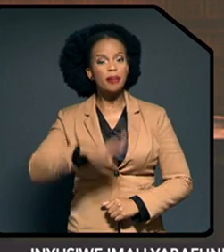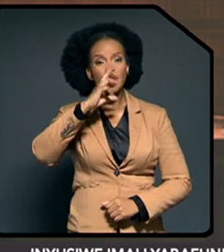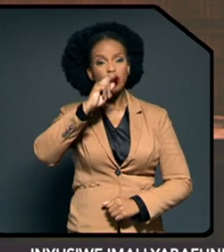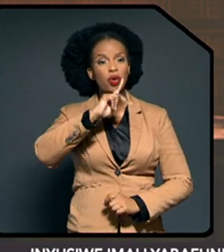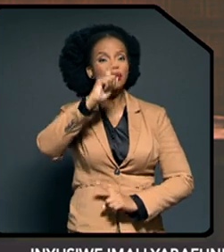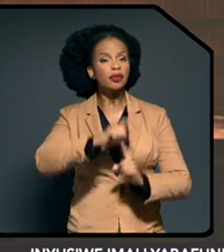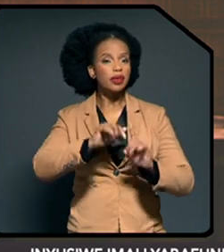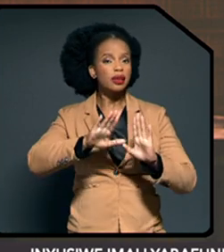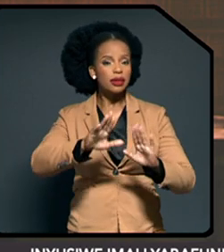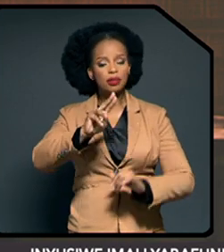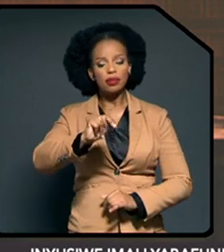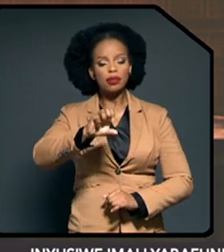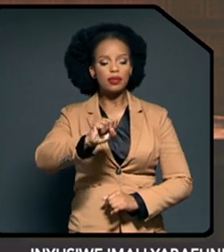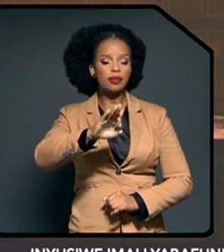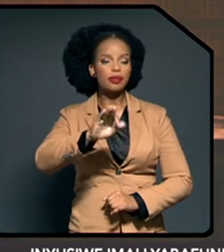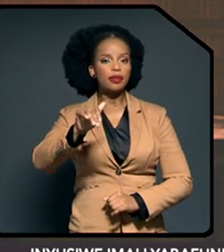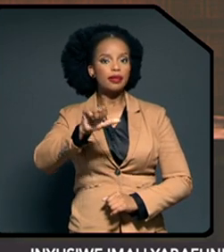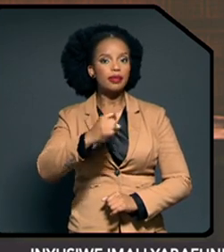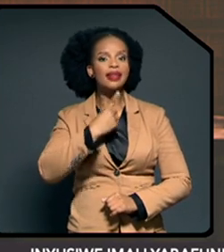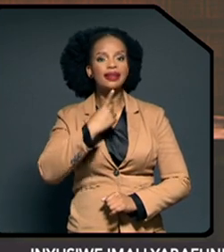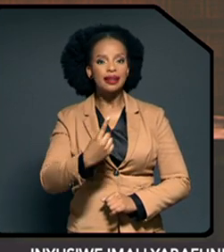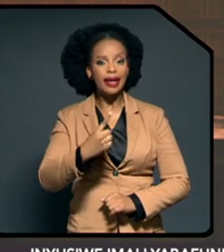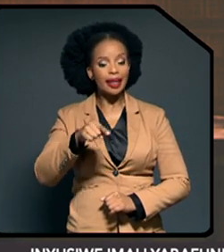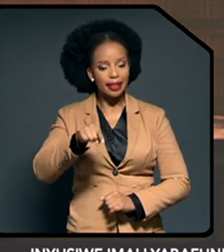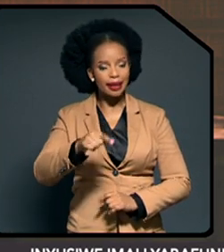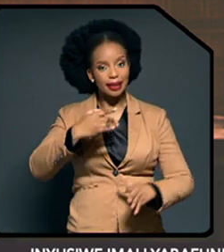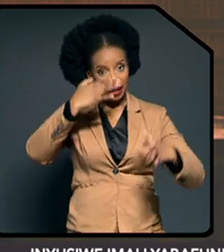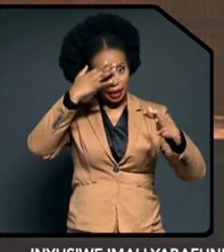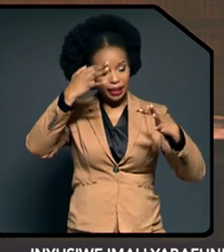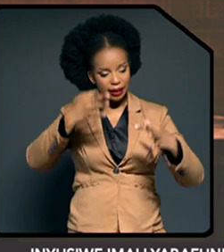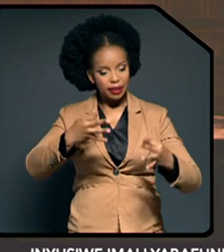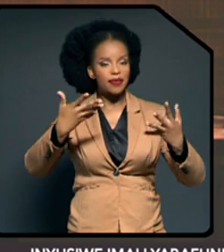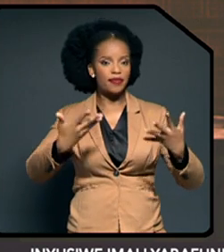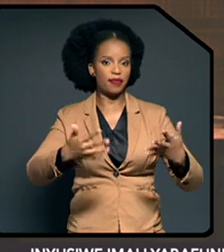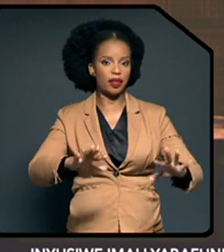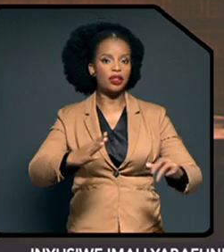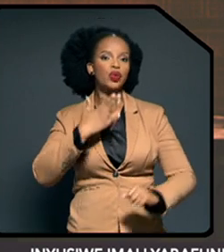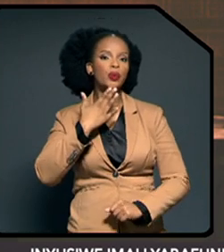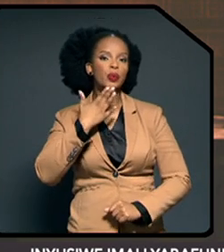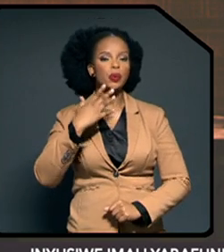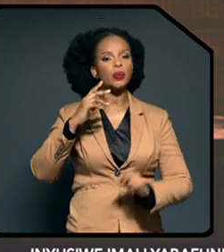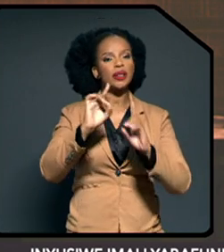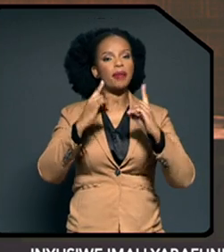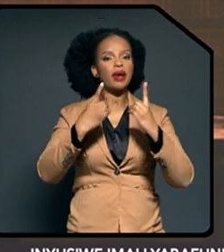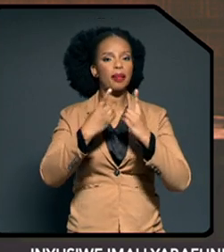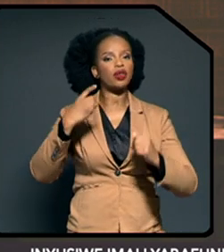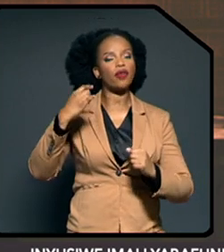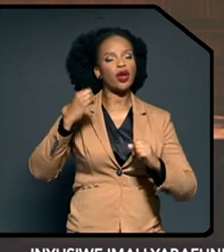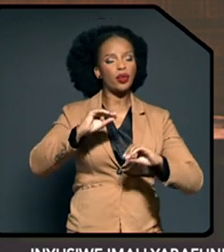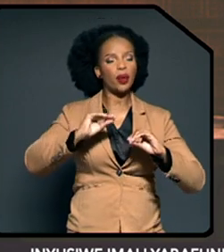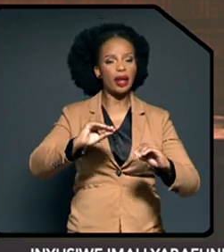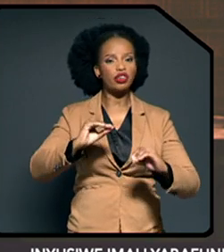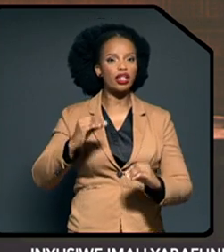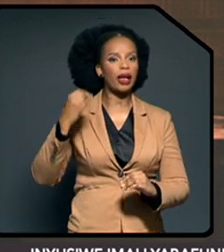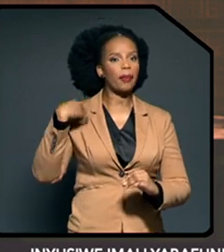umnumzana Simlumezi Sikhosana uthi esi sisigqibo abasithathe ndawonye nomphathiswa wemfundo ephakamileyo